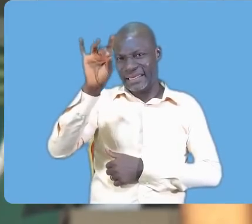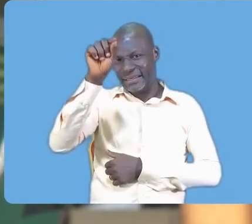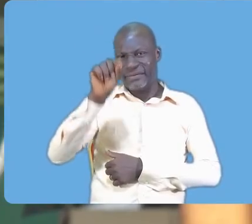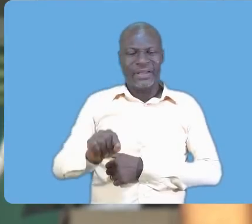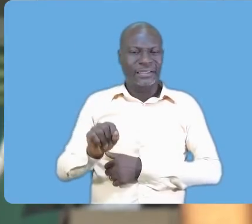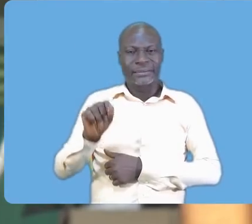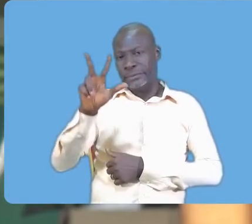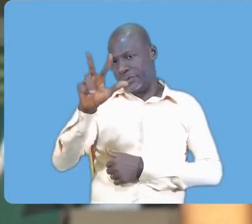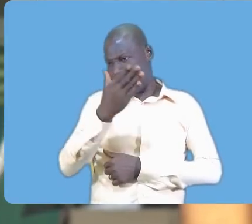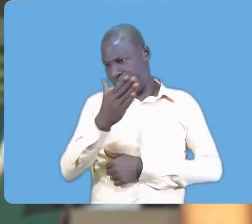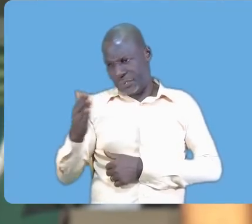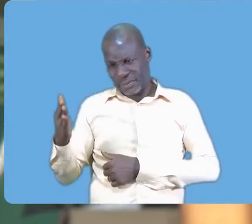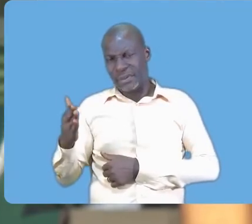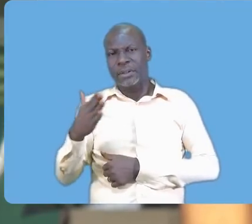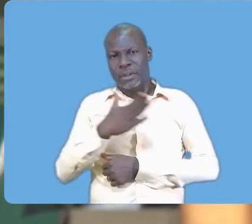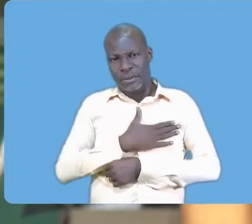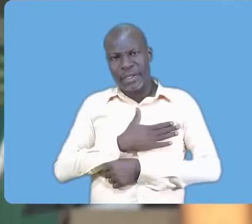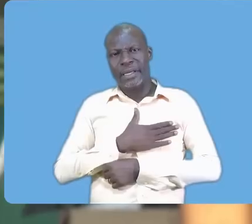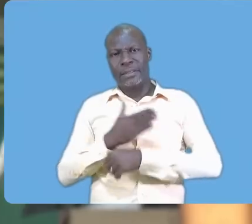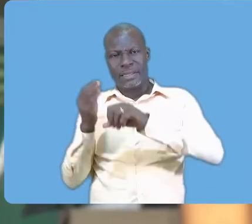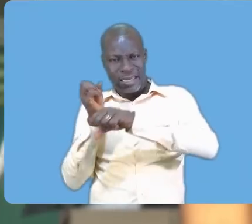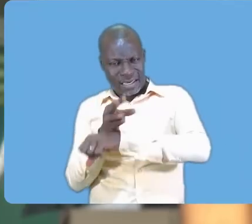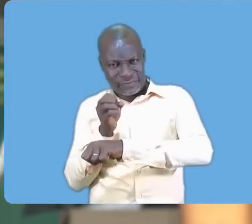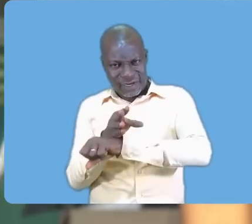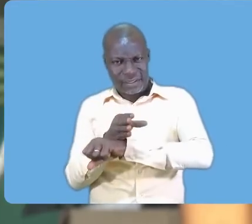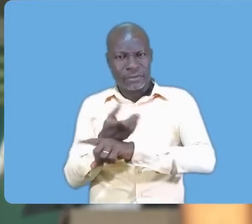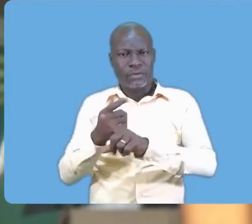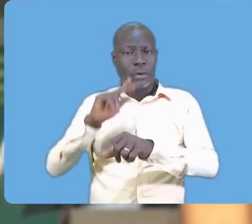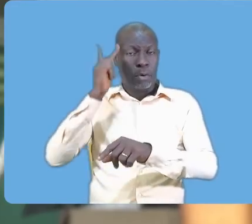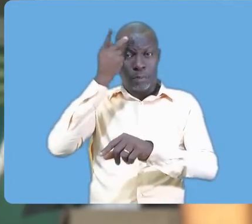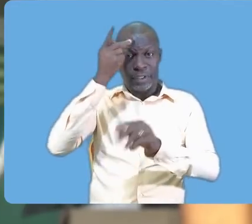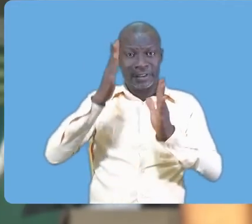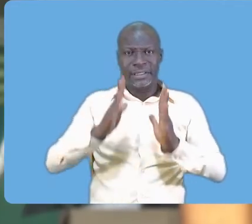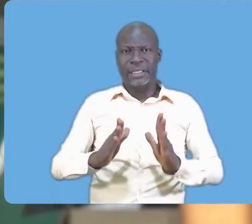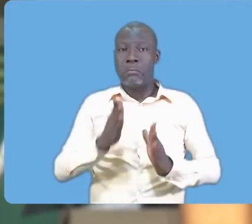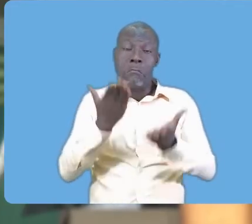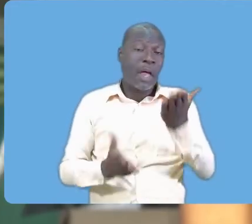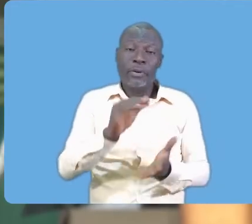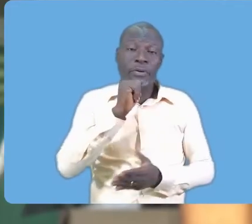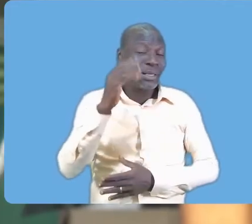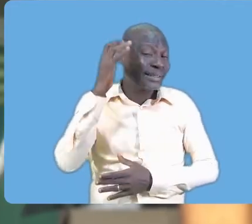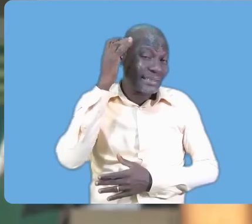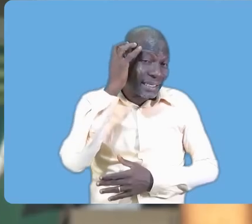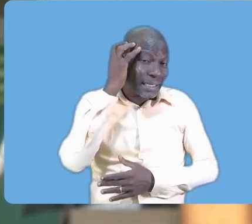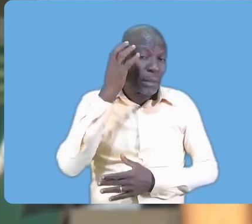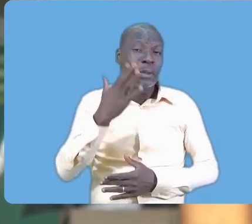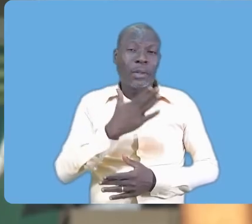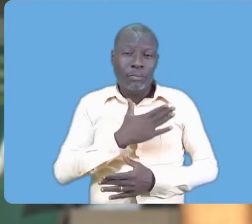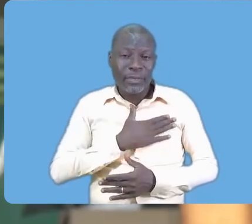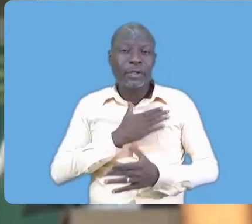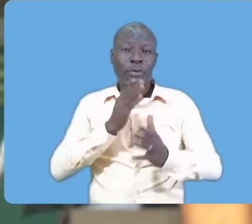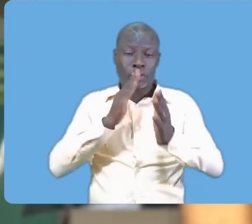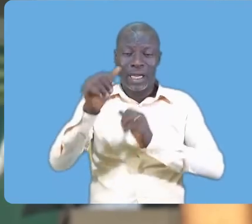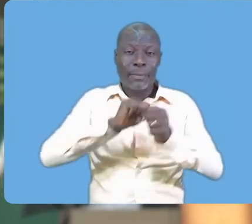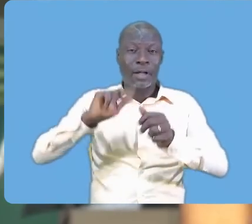say a say a mumu, I mean, two politicians for. Say, be aware, yen sa ma me can't, yeah. As some of me can't, you know, I'm a catch up